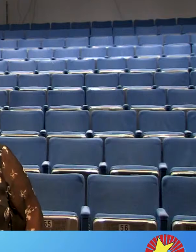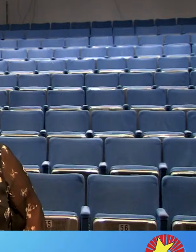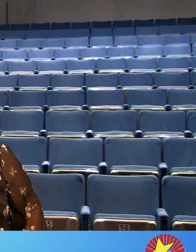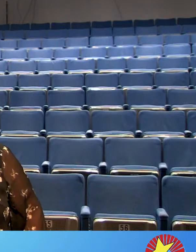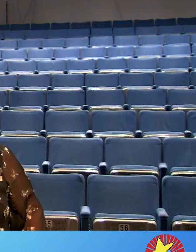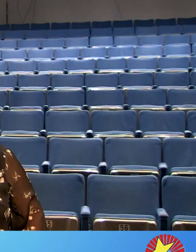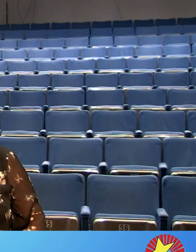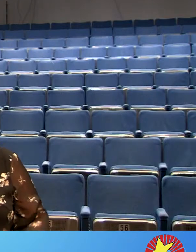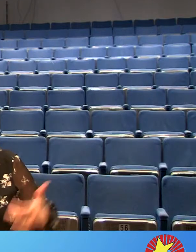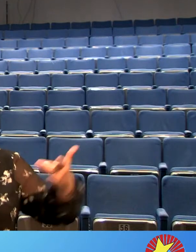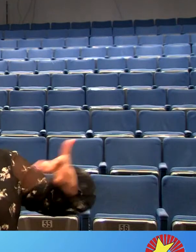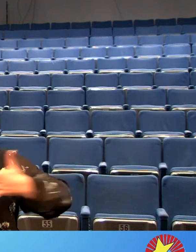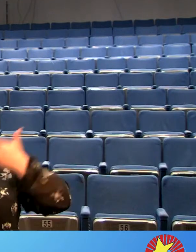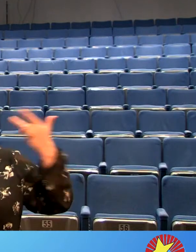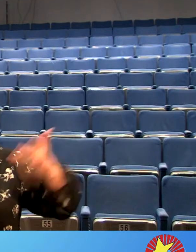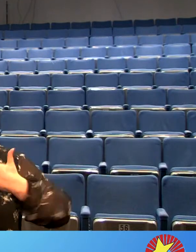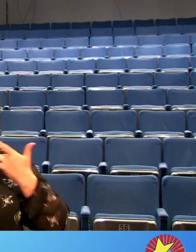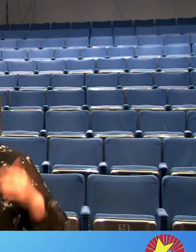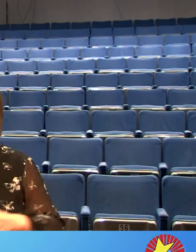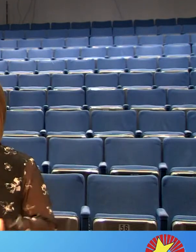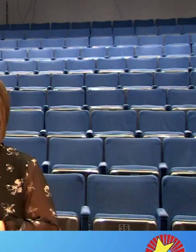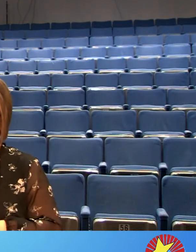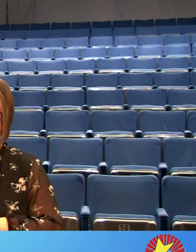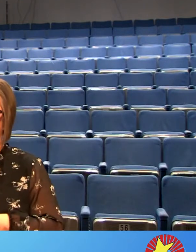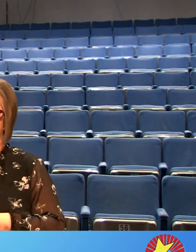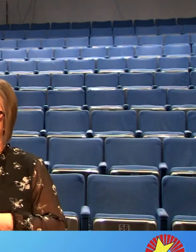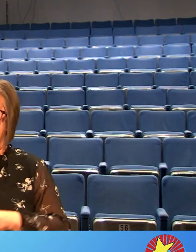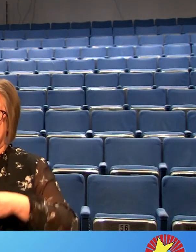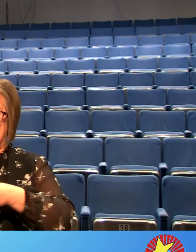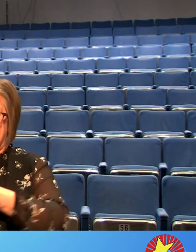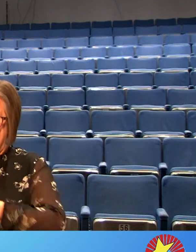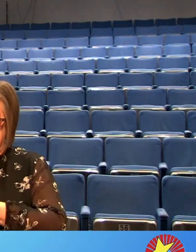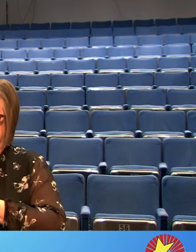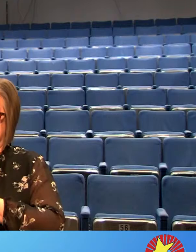can understand grade level material. So that's really exciting.